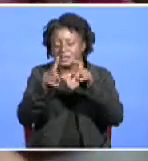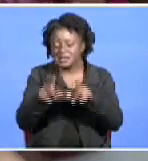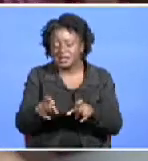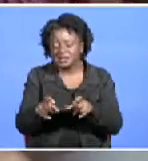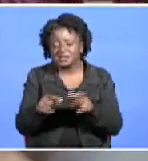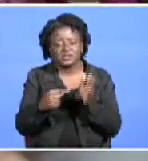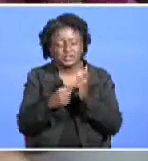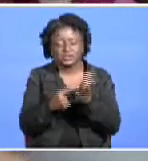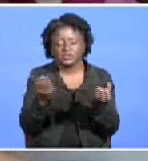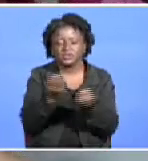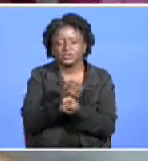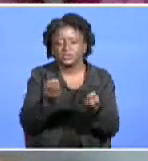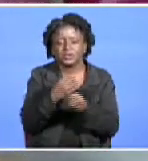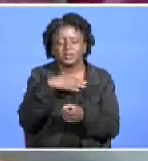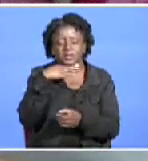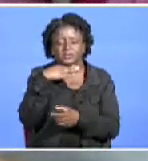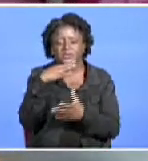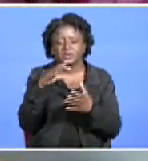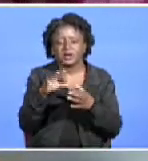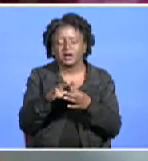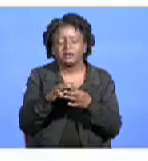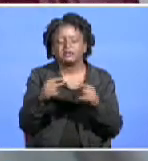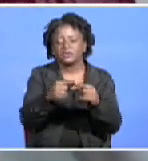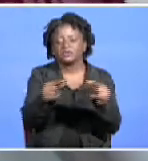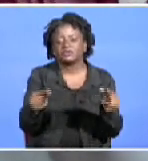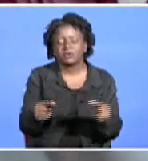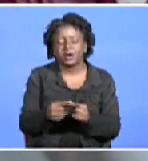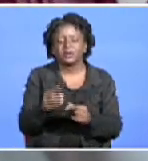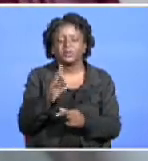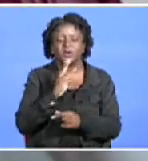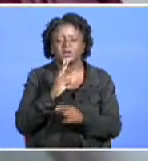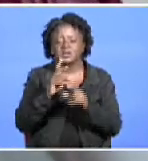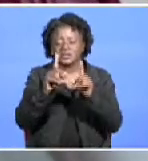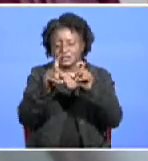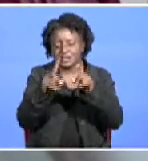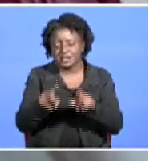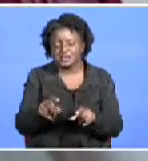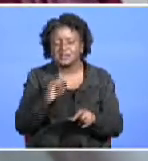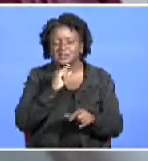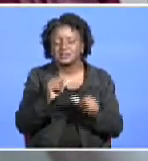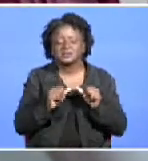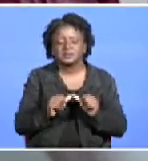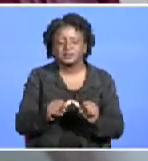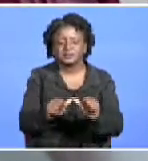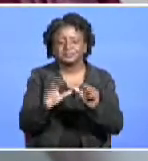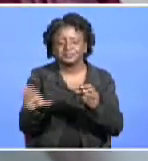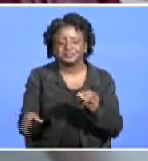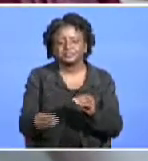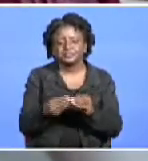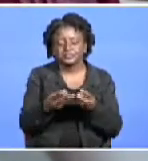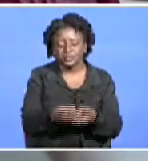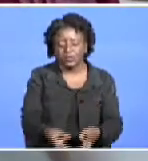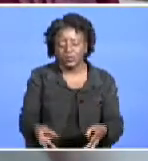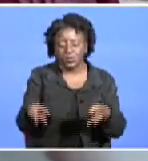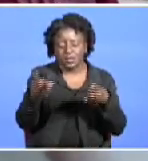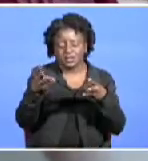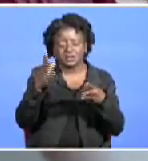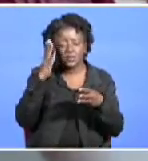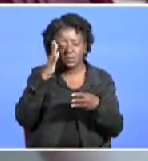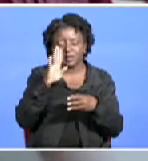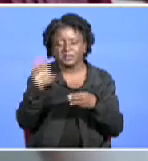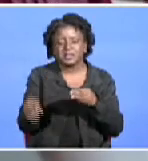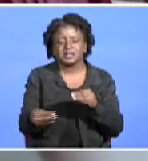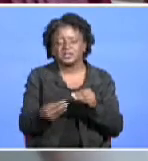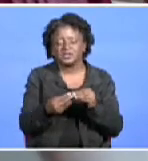no contamination of the groundwater that they've been able to find thus far. Testing is ongoing, and additional wells will be installed because we have to make